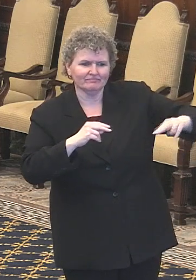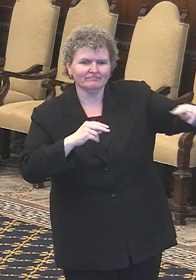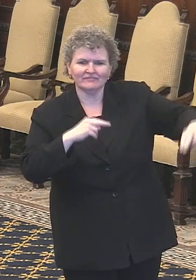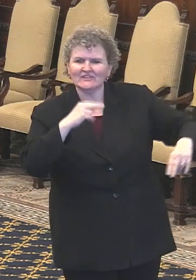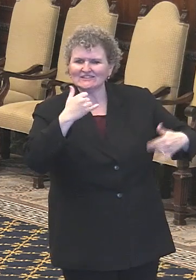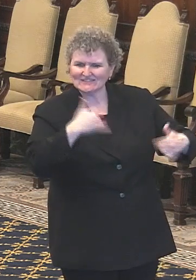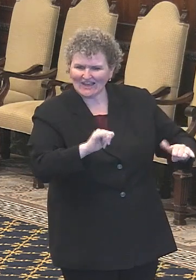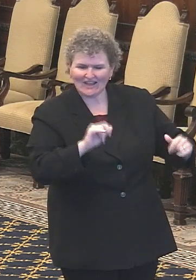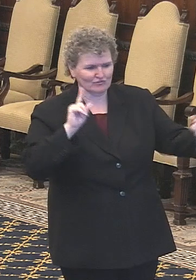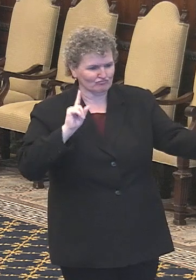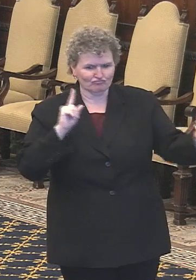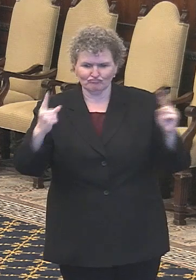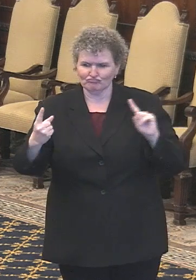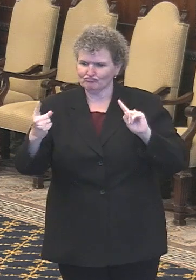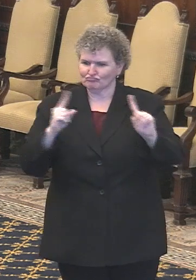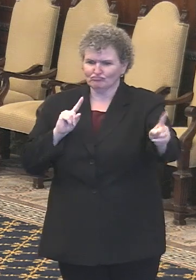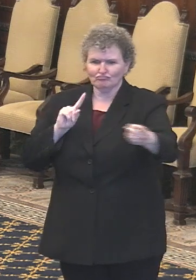medical assets, not